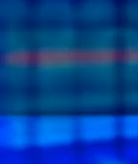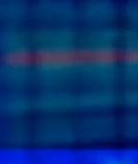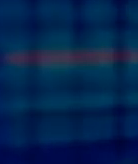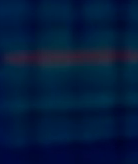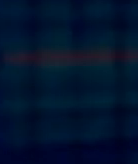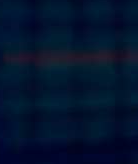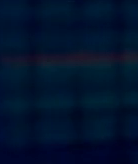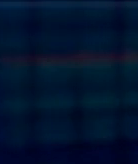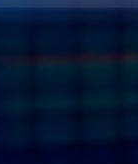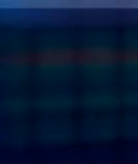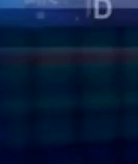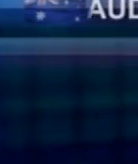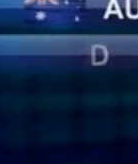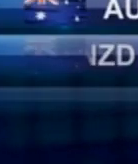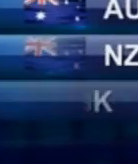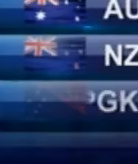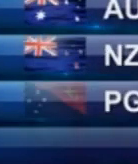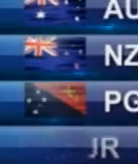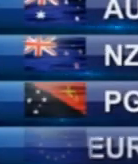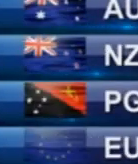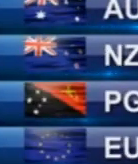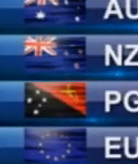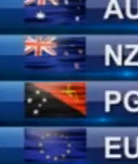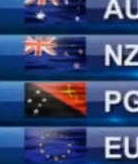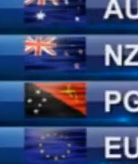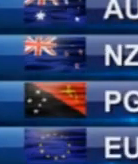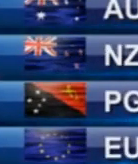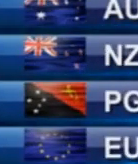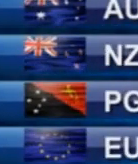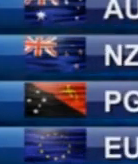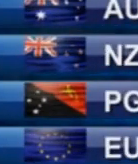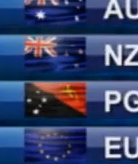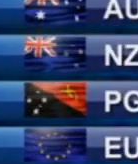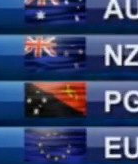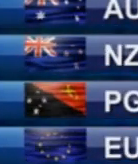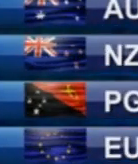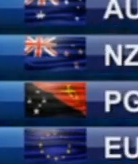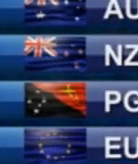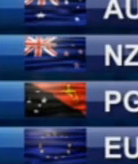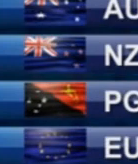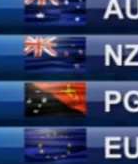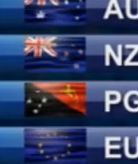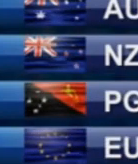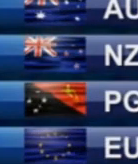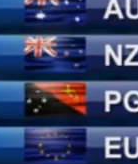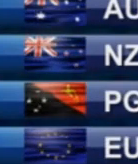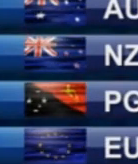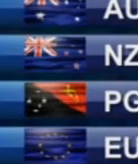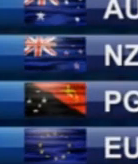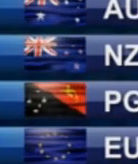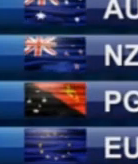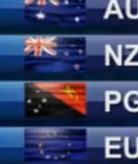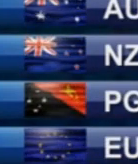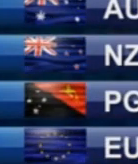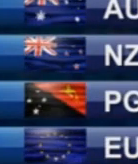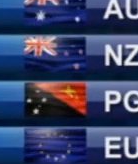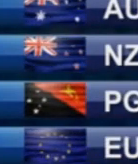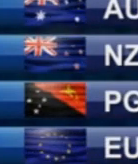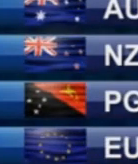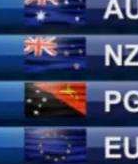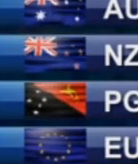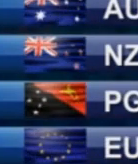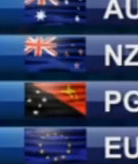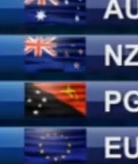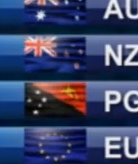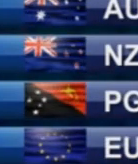Sharon, here are the local exchange rates as set early this morning. The Fiji dollar made some gains against the currencies of our regional trading